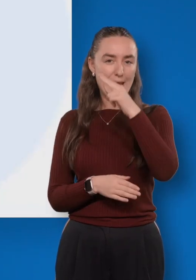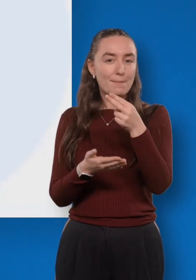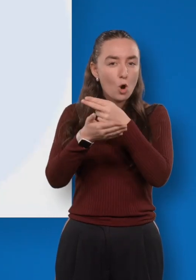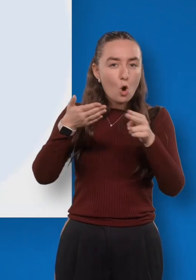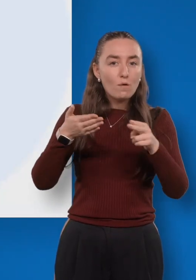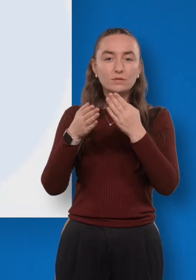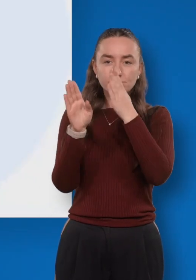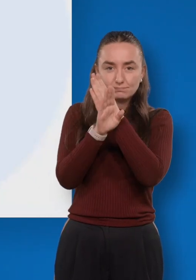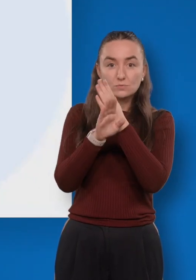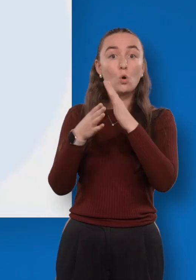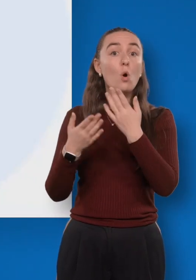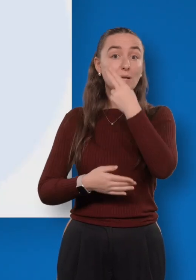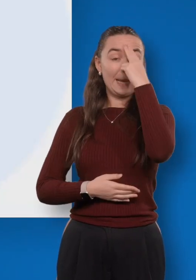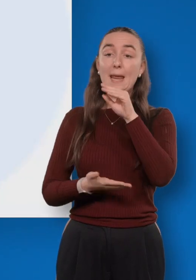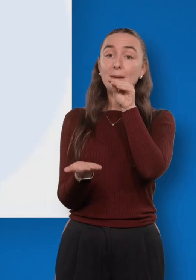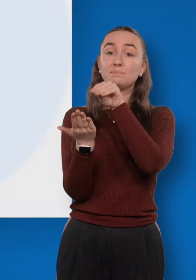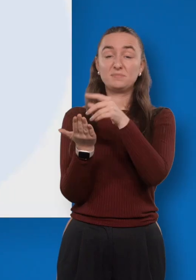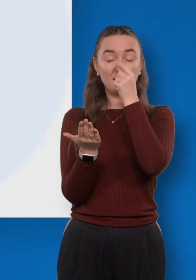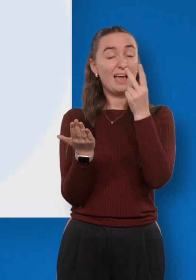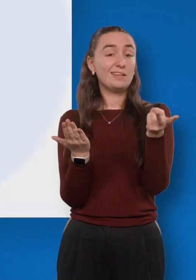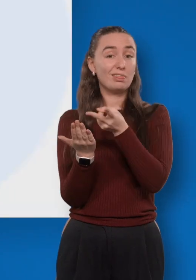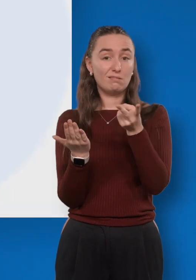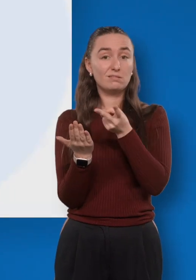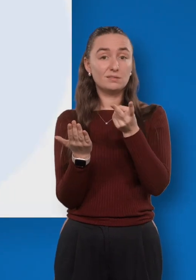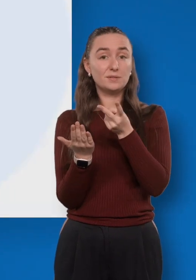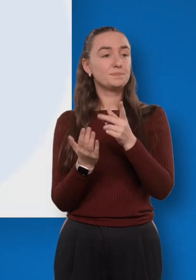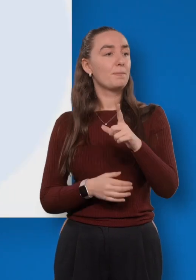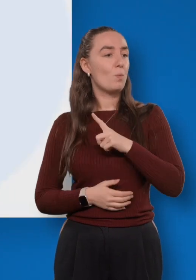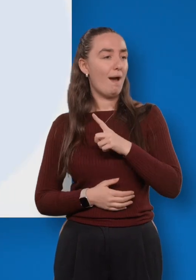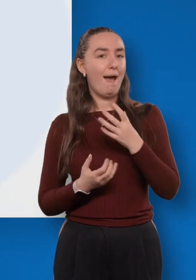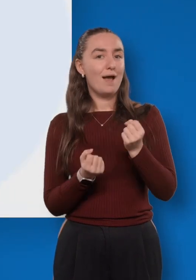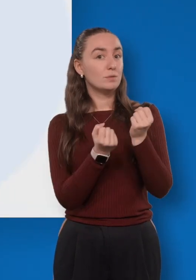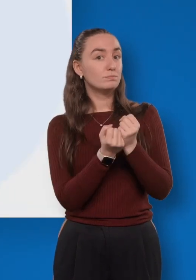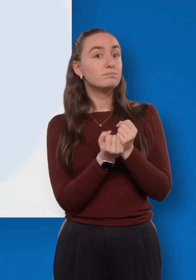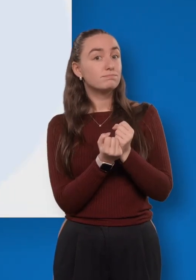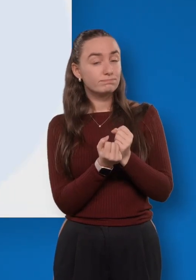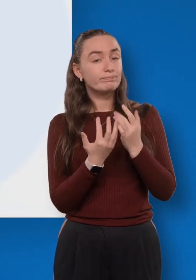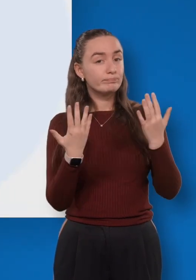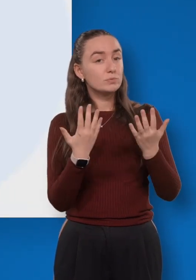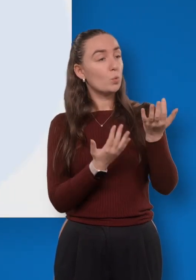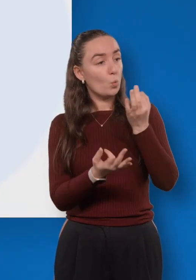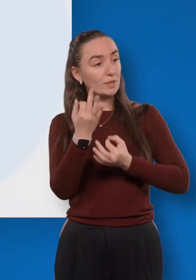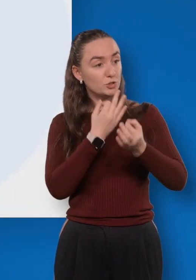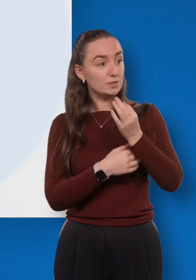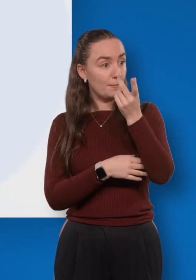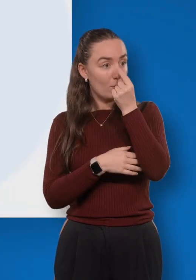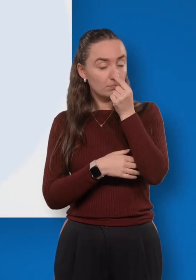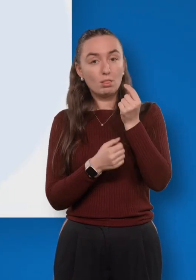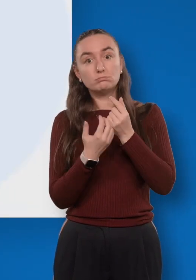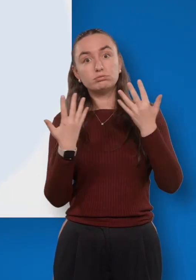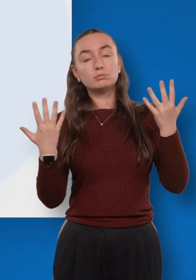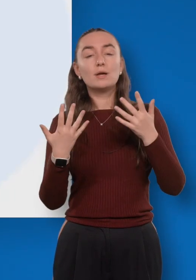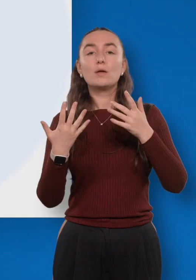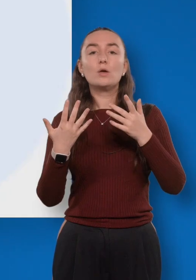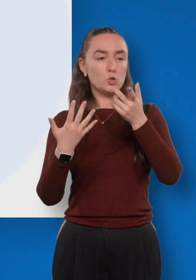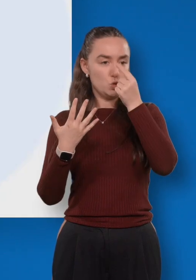name. Because of like the number of people and the number of questions that we might receive, you have the